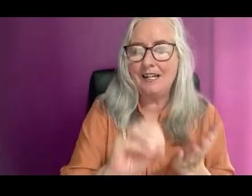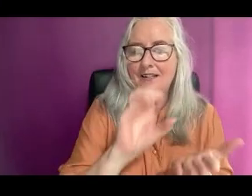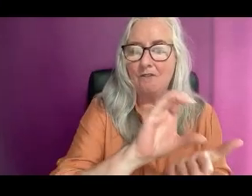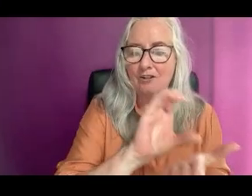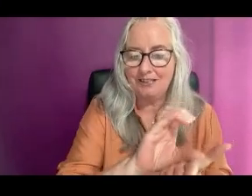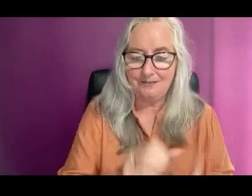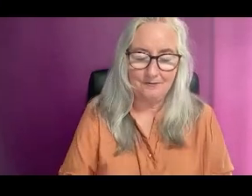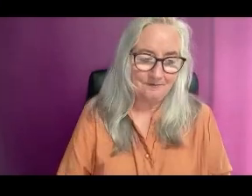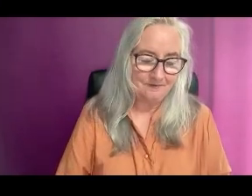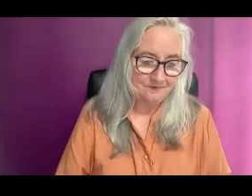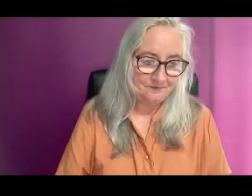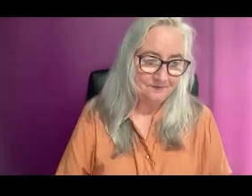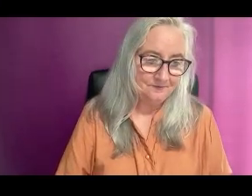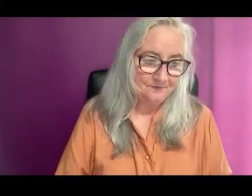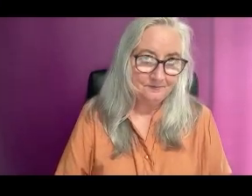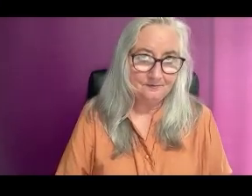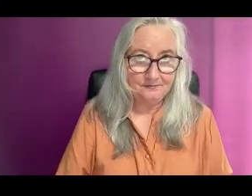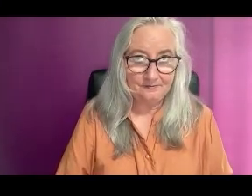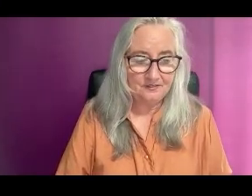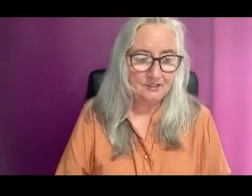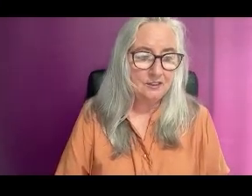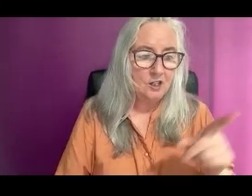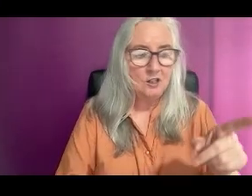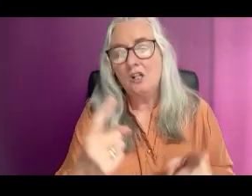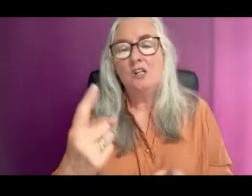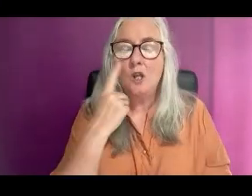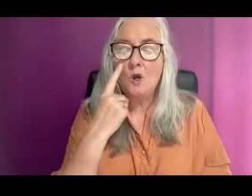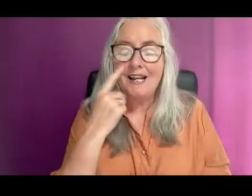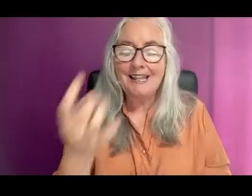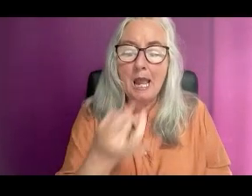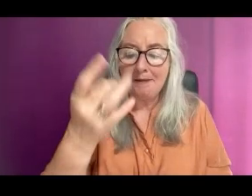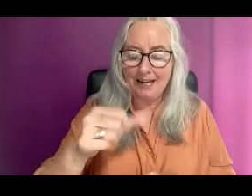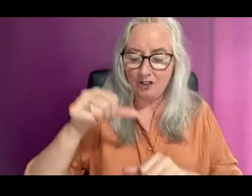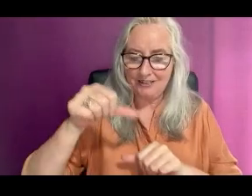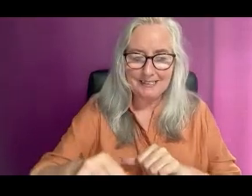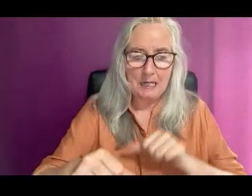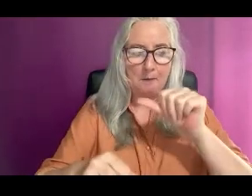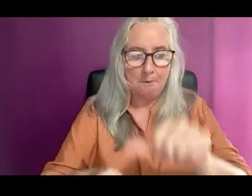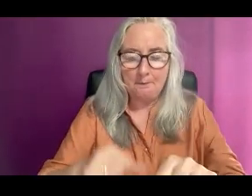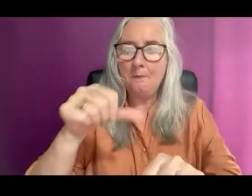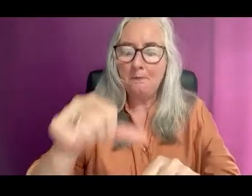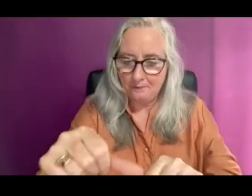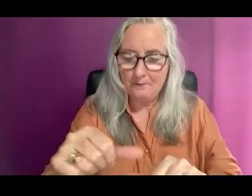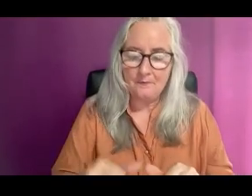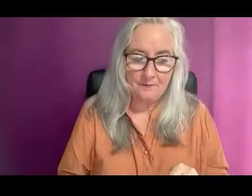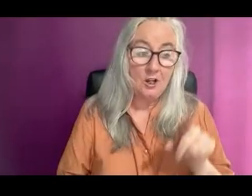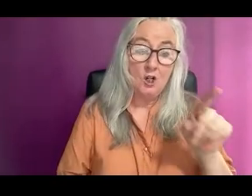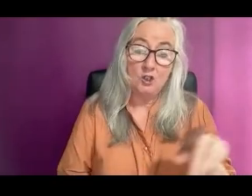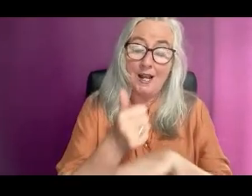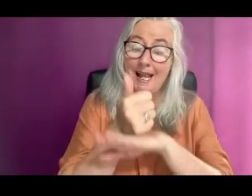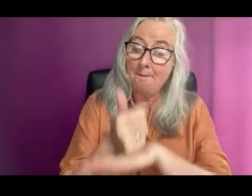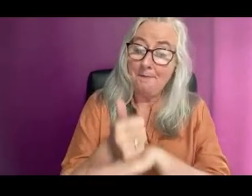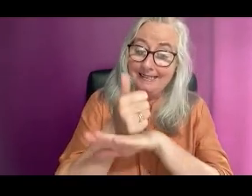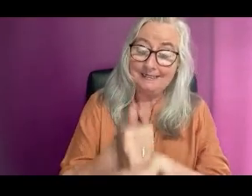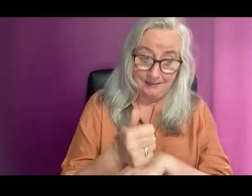Okay. I'll just look at the application steps as well. So the basic steps